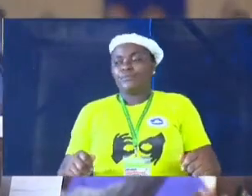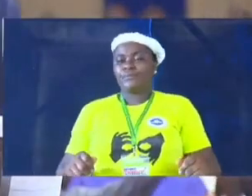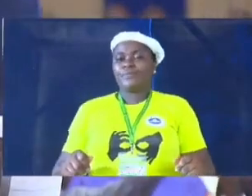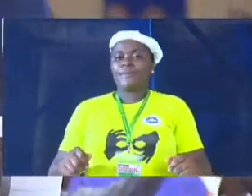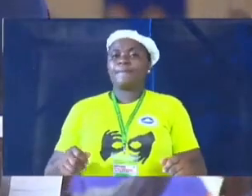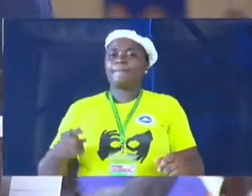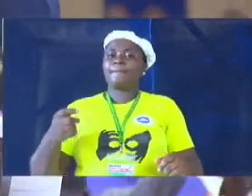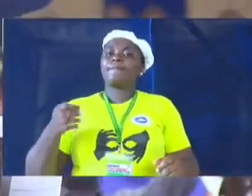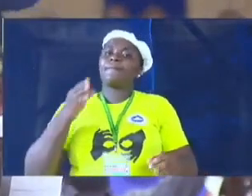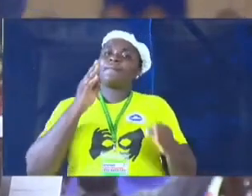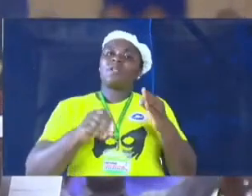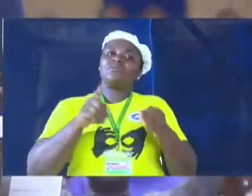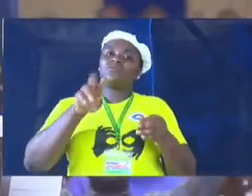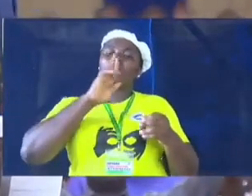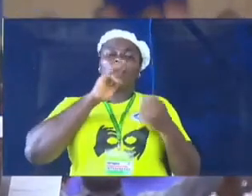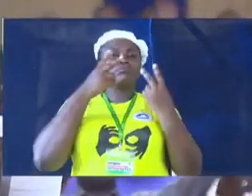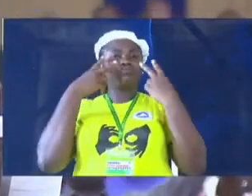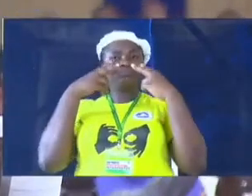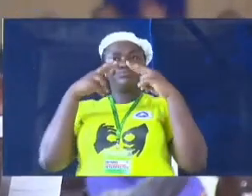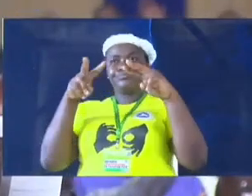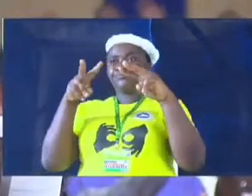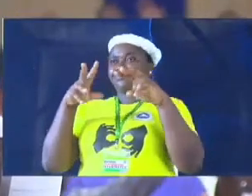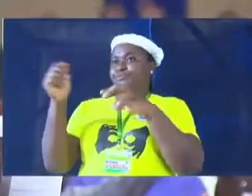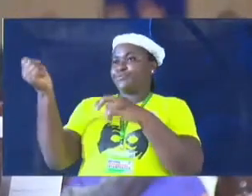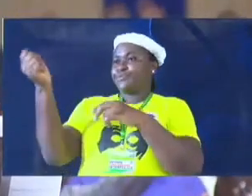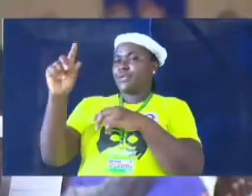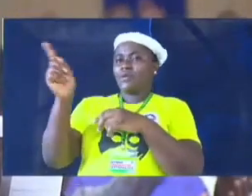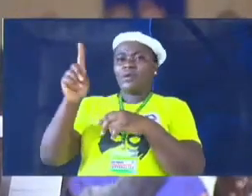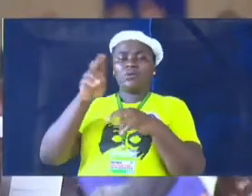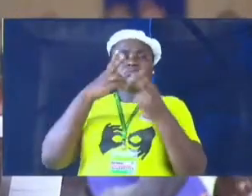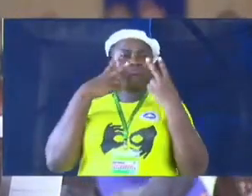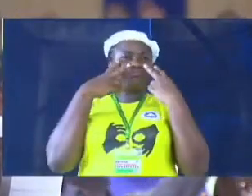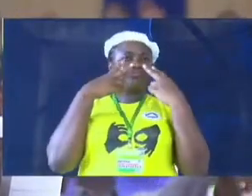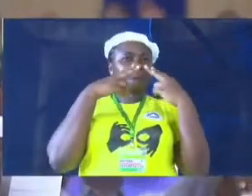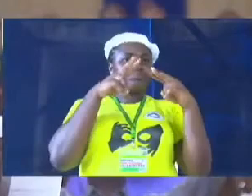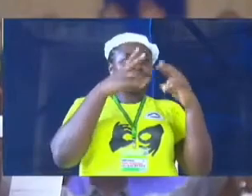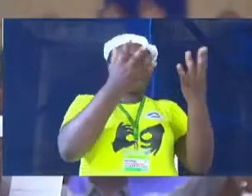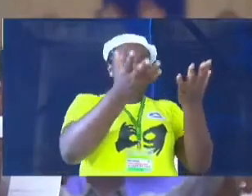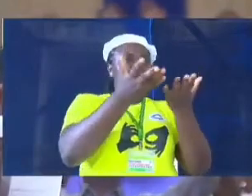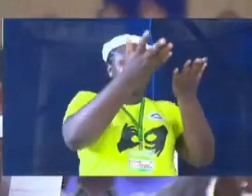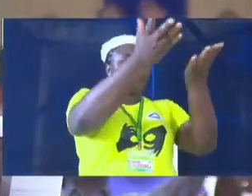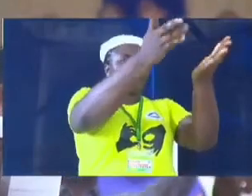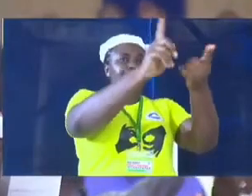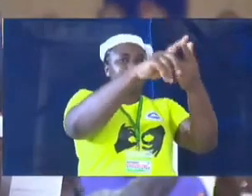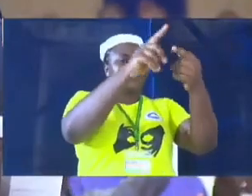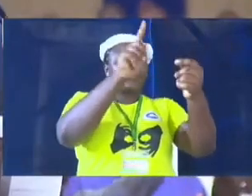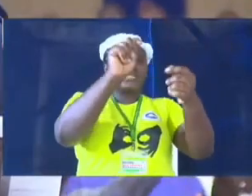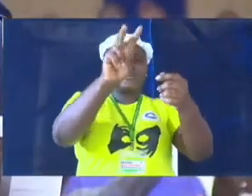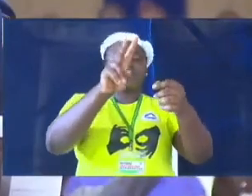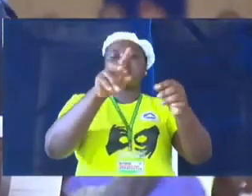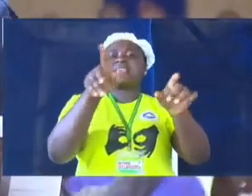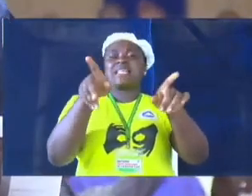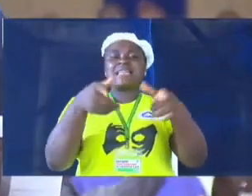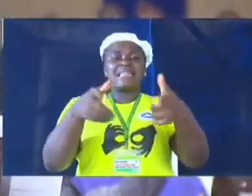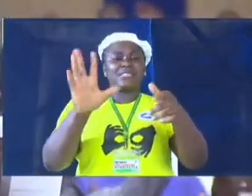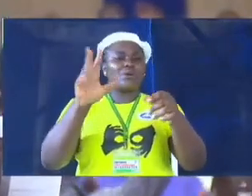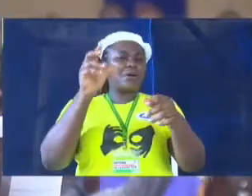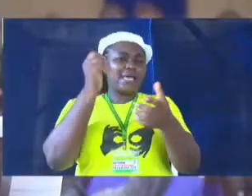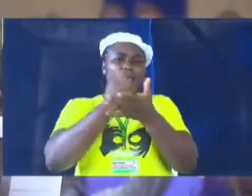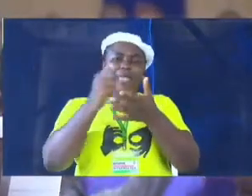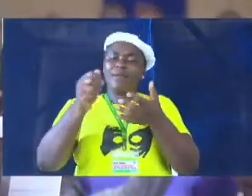And if you are viewing these anywhere, stretch your hands towards your screen as I pray, and let your amen sound loud and